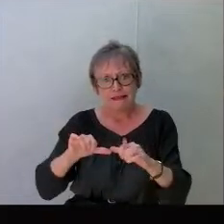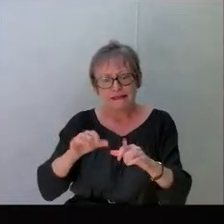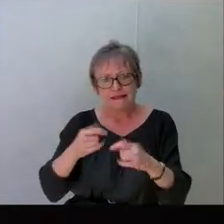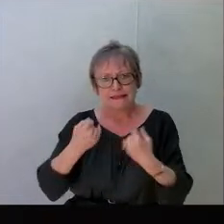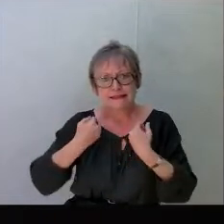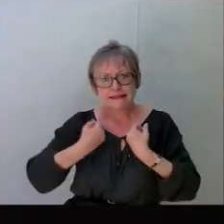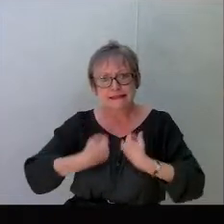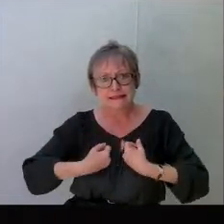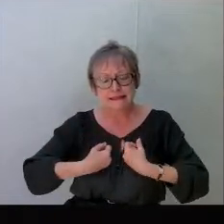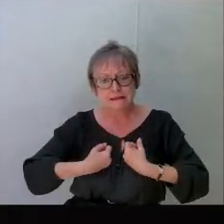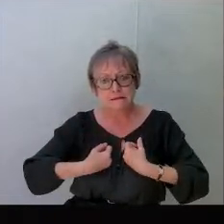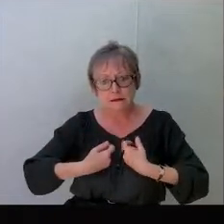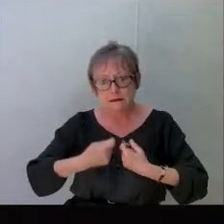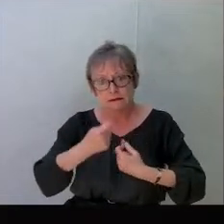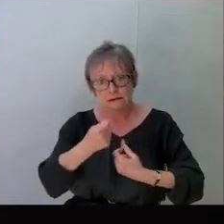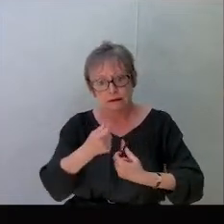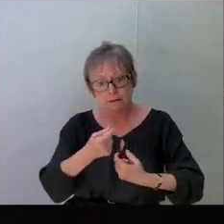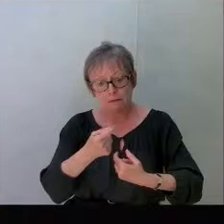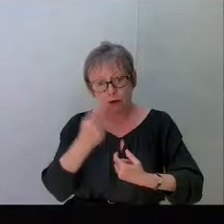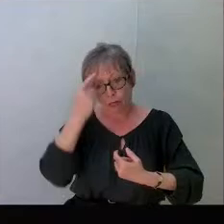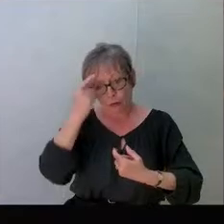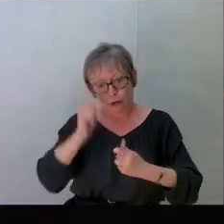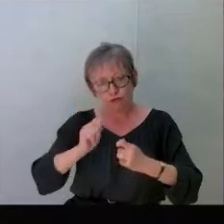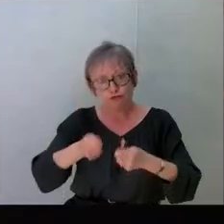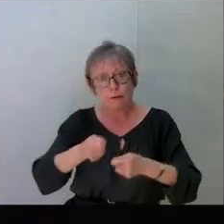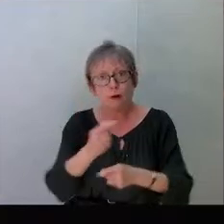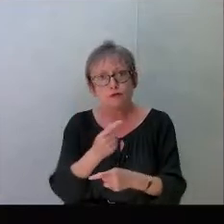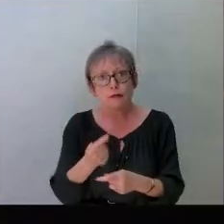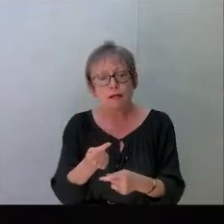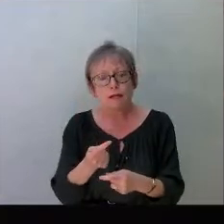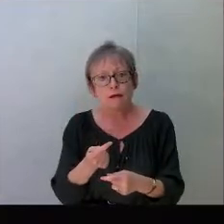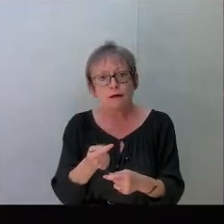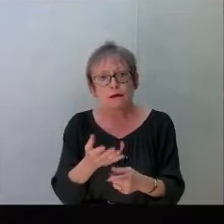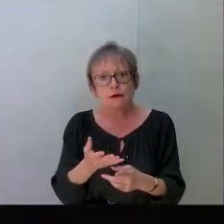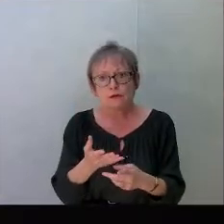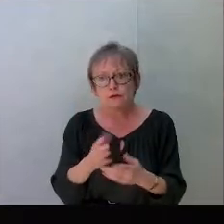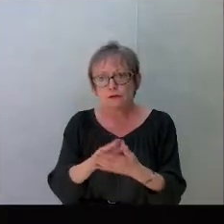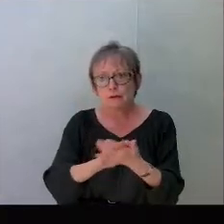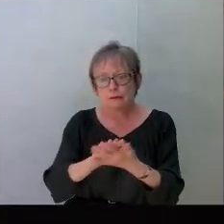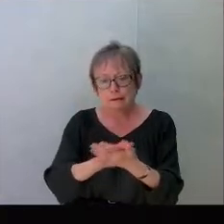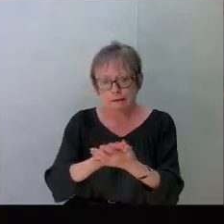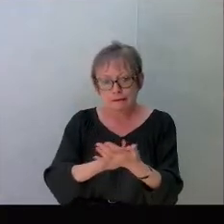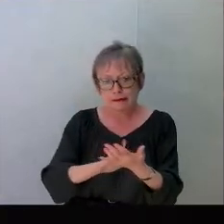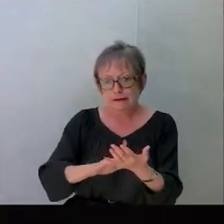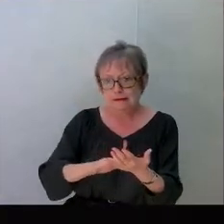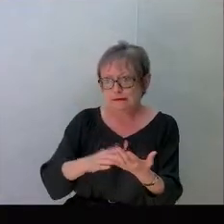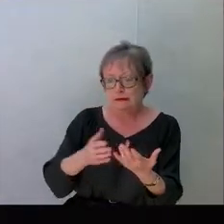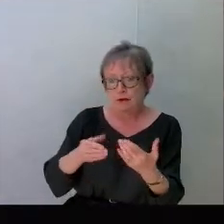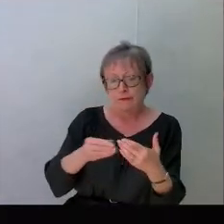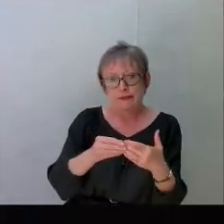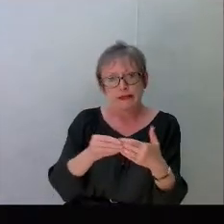many previously thought to be untreatable. Our new Centre for Targeted Protein Degradation is leading the way globally in this